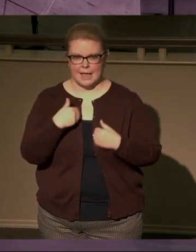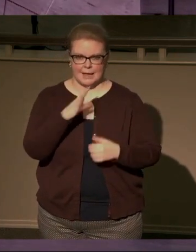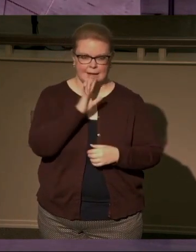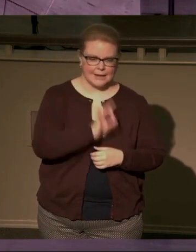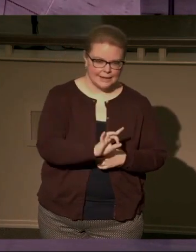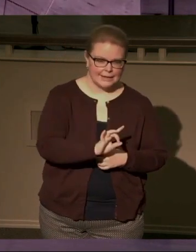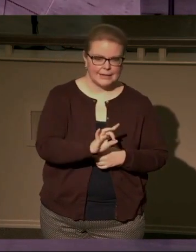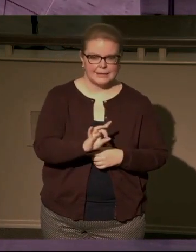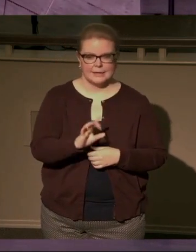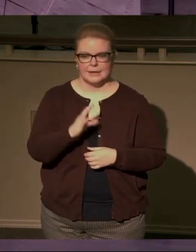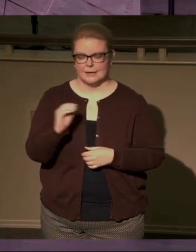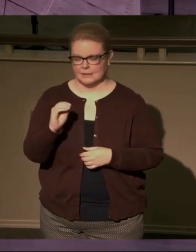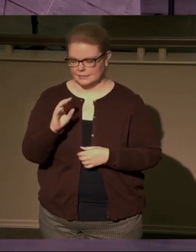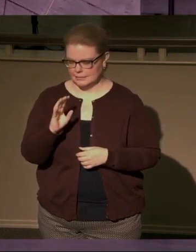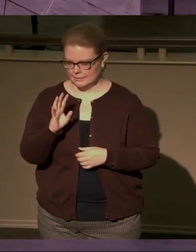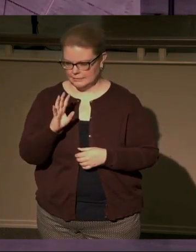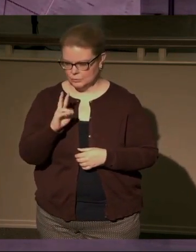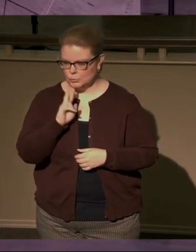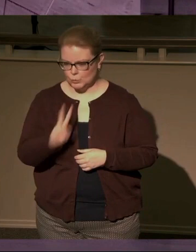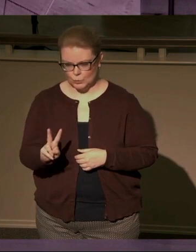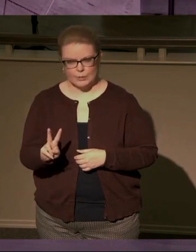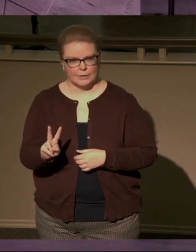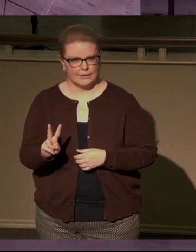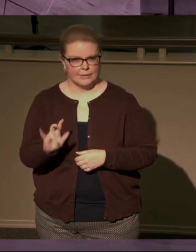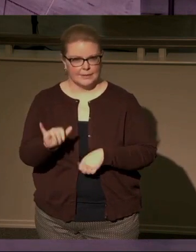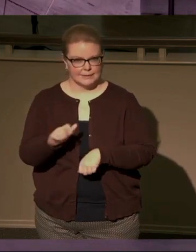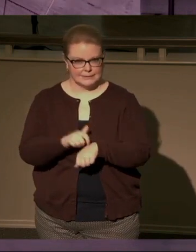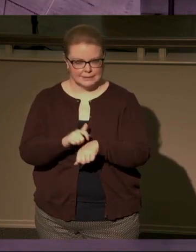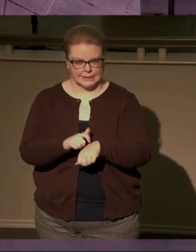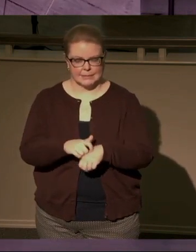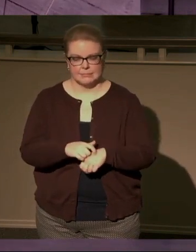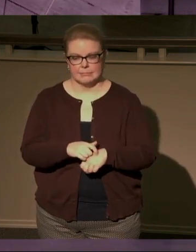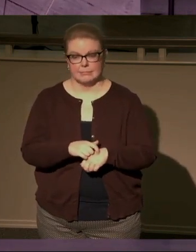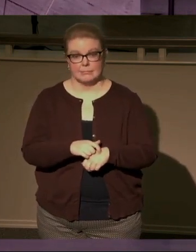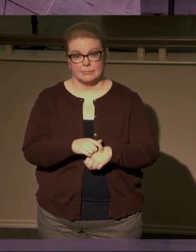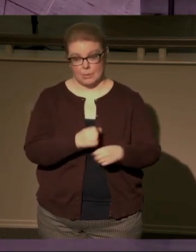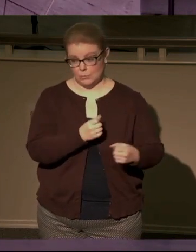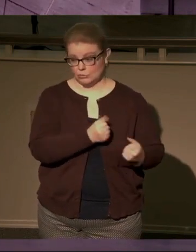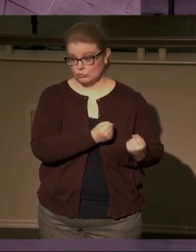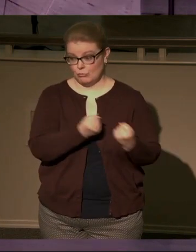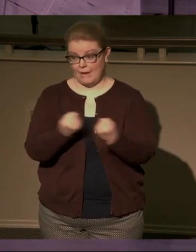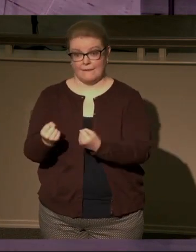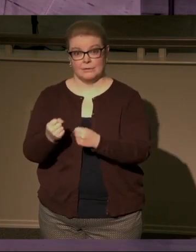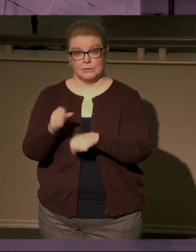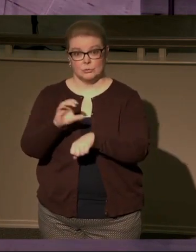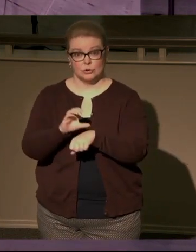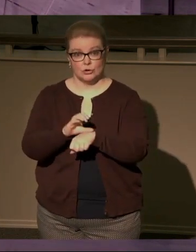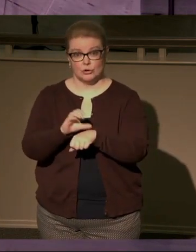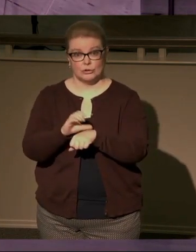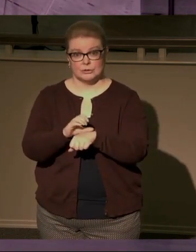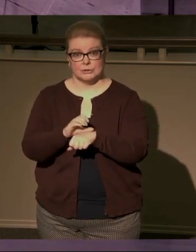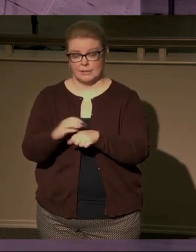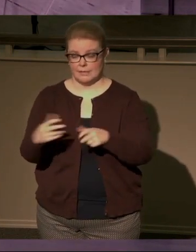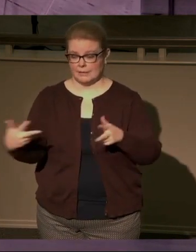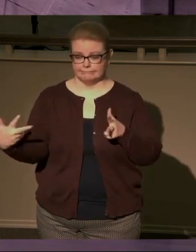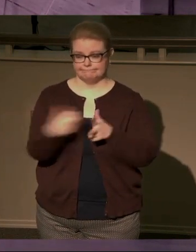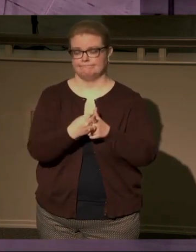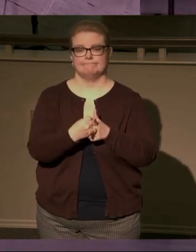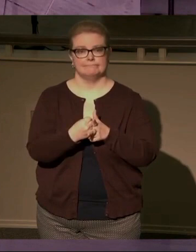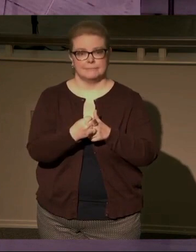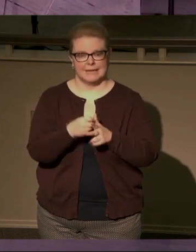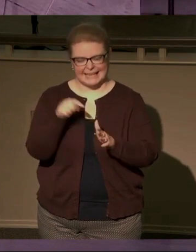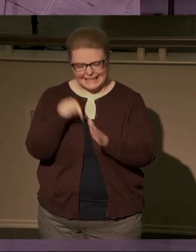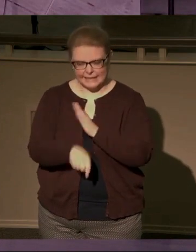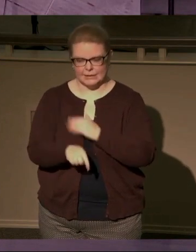and a 2-year-old, and they were coming to church, and they were hit broadside by a car, and it killed mom and the older